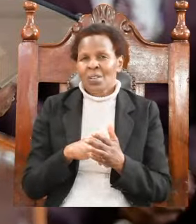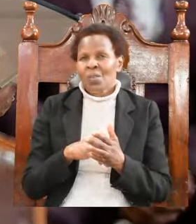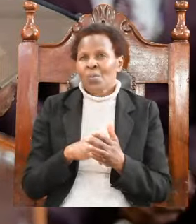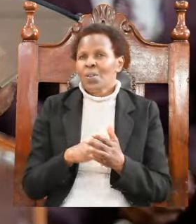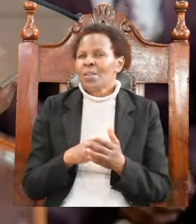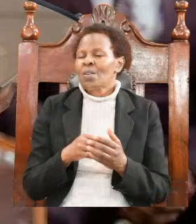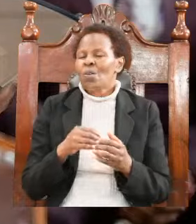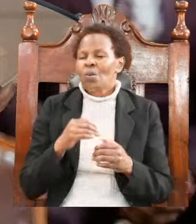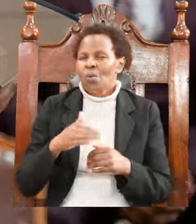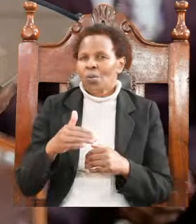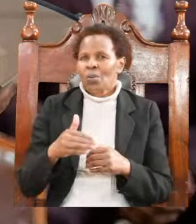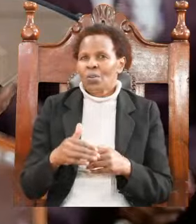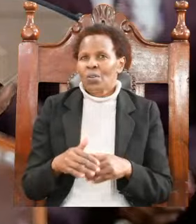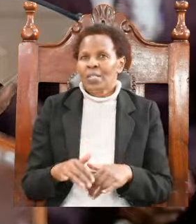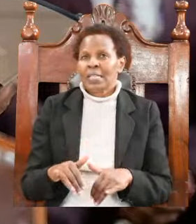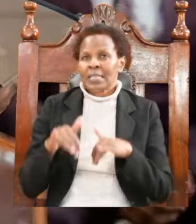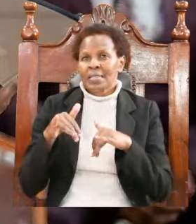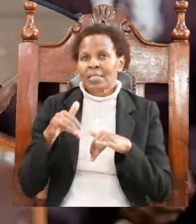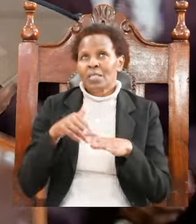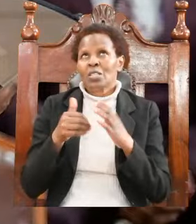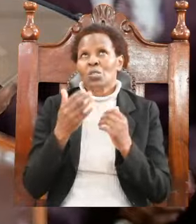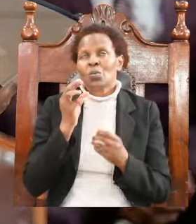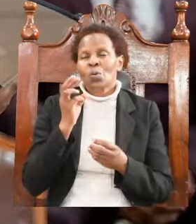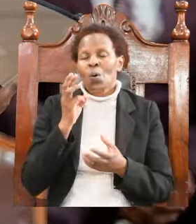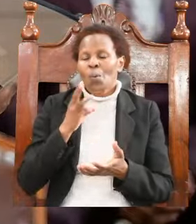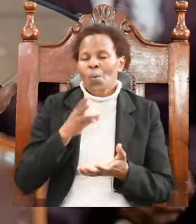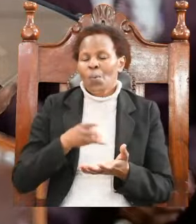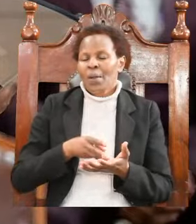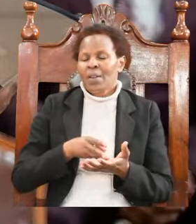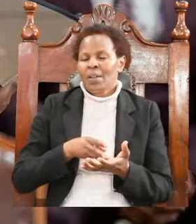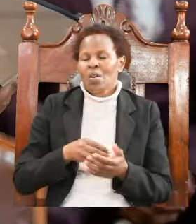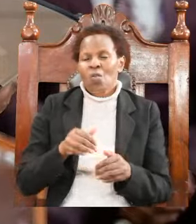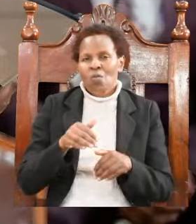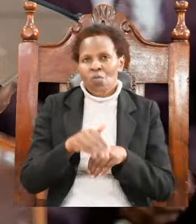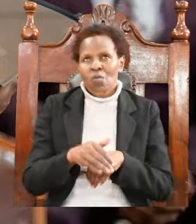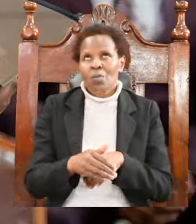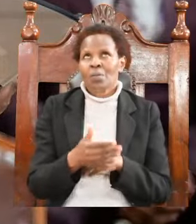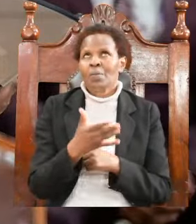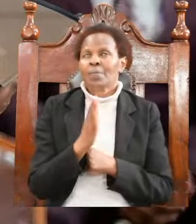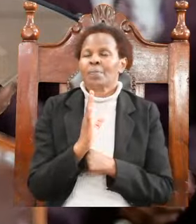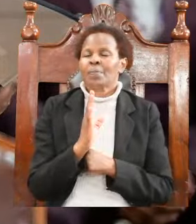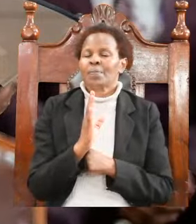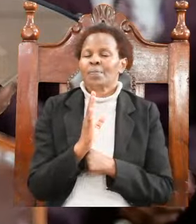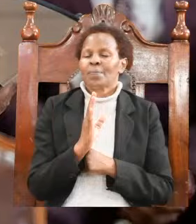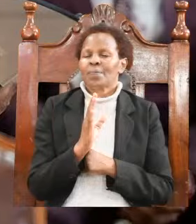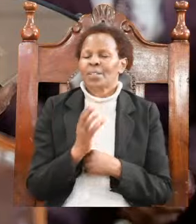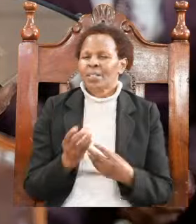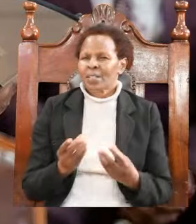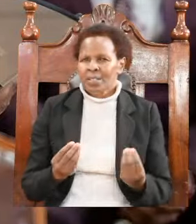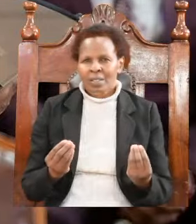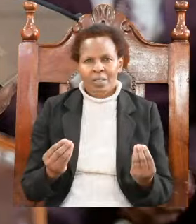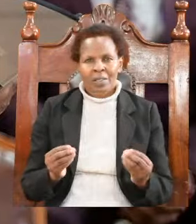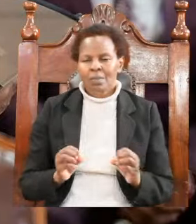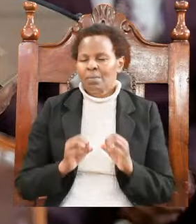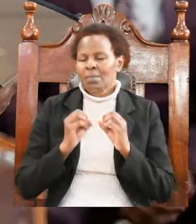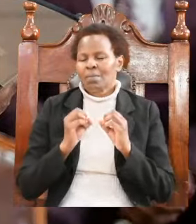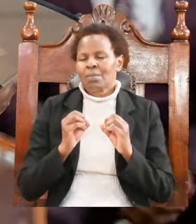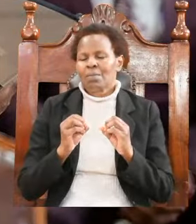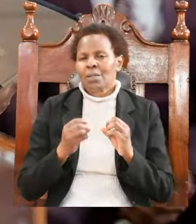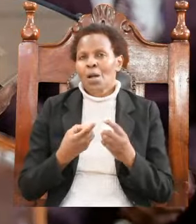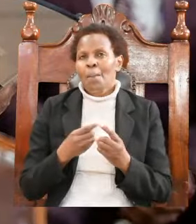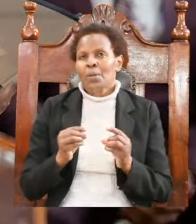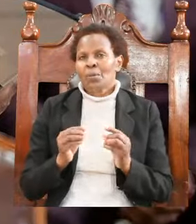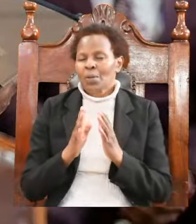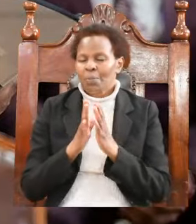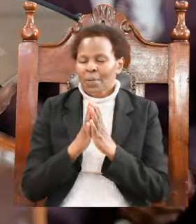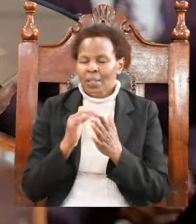way. But Lord Jesus, we will follow you. It is not easy, but we pray that King